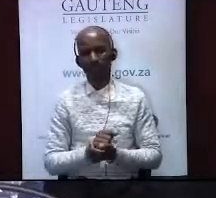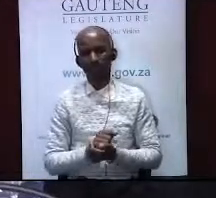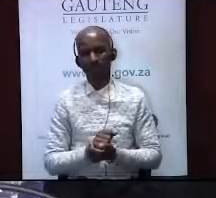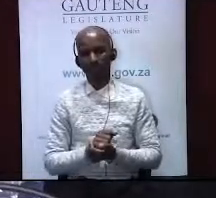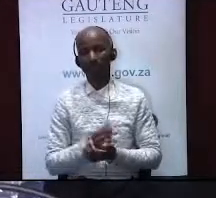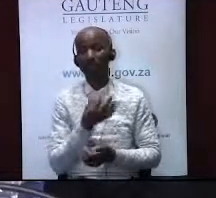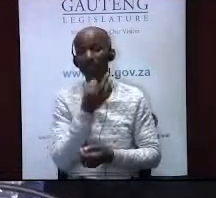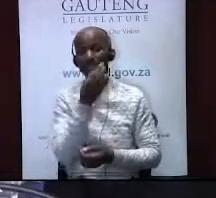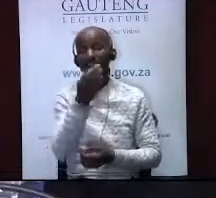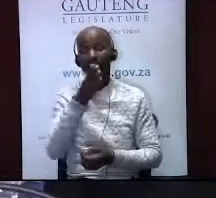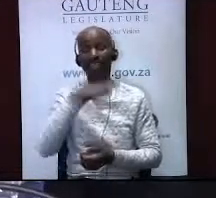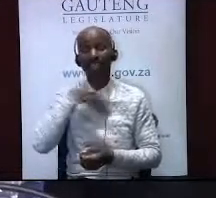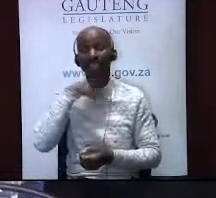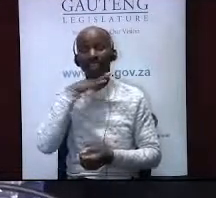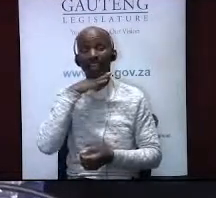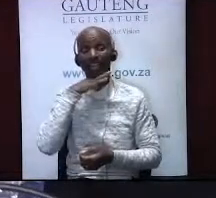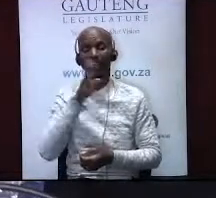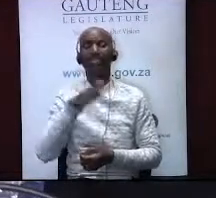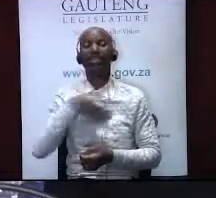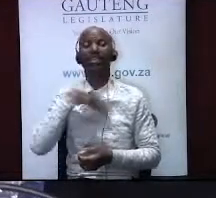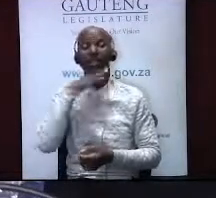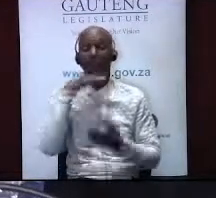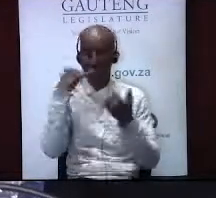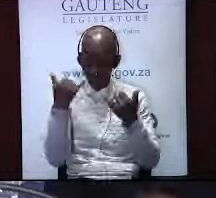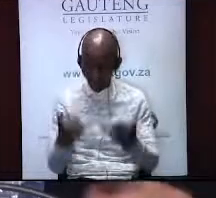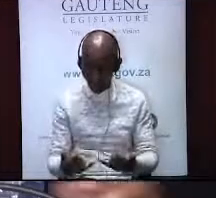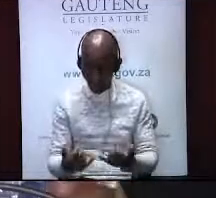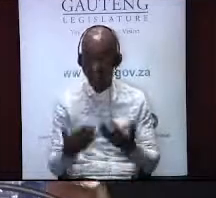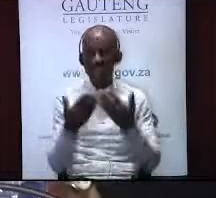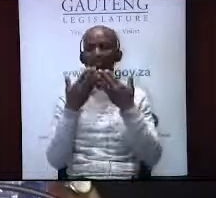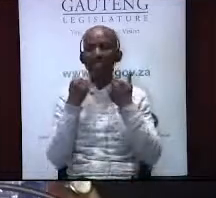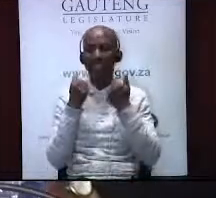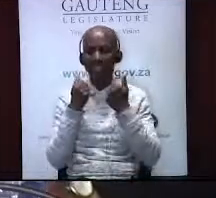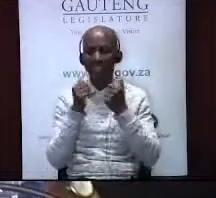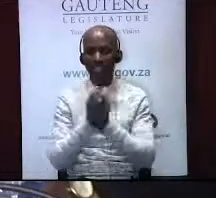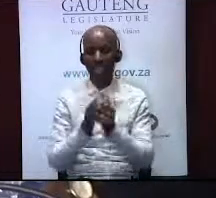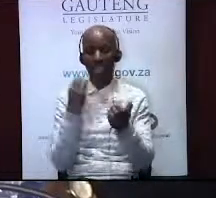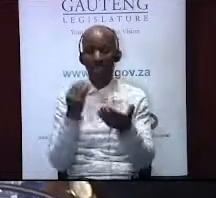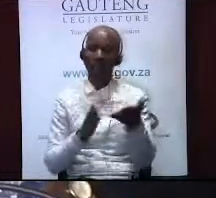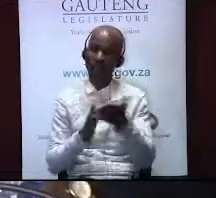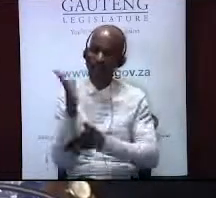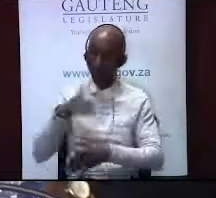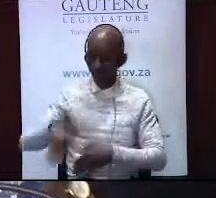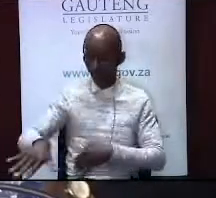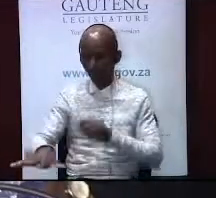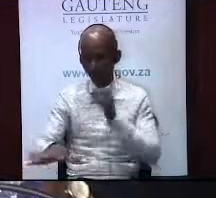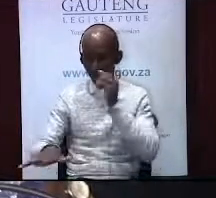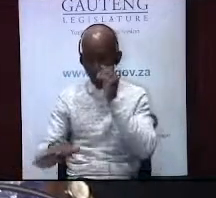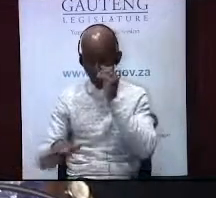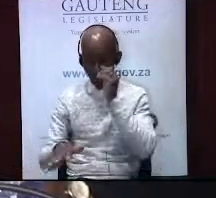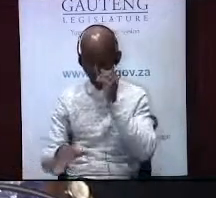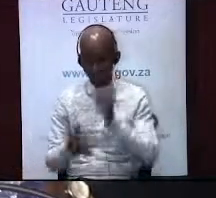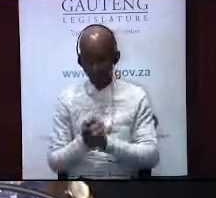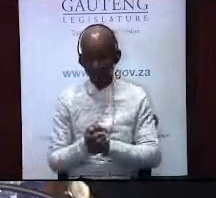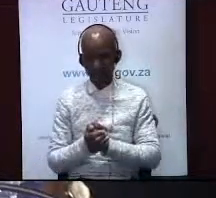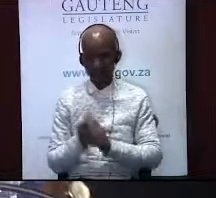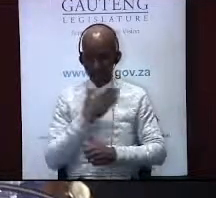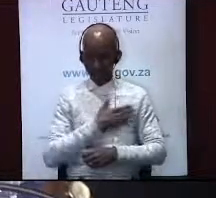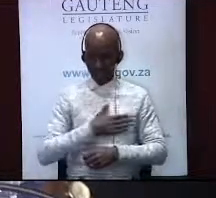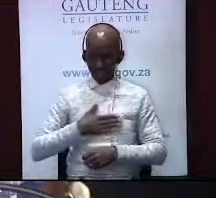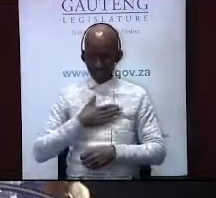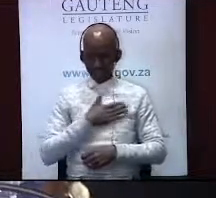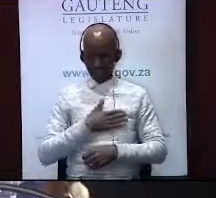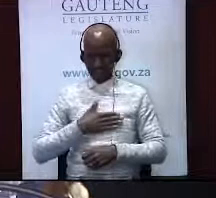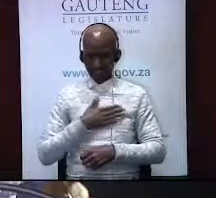I'm saying enough is enough, bomme. Let us take our rightful place. They feel that they